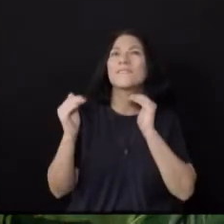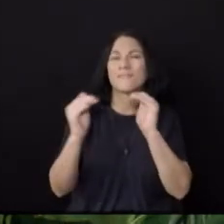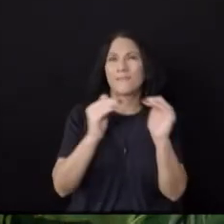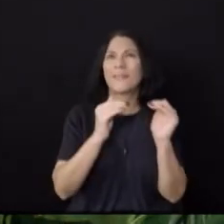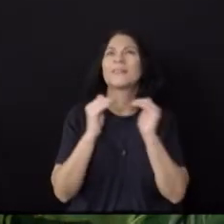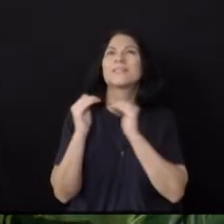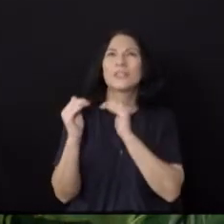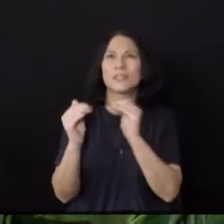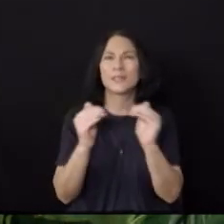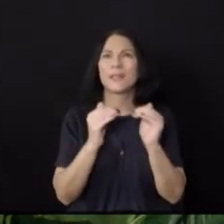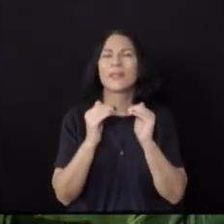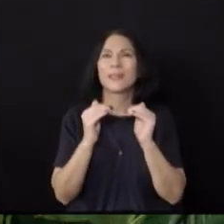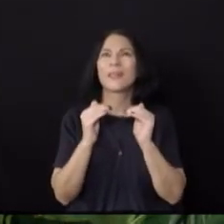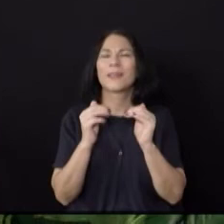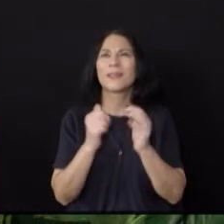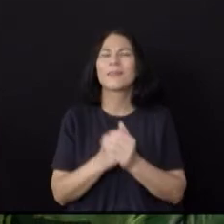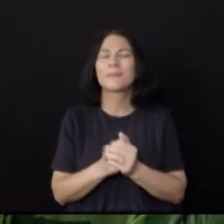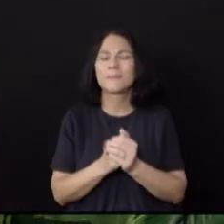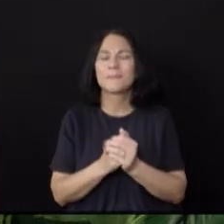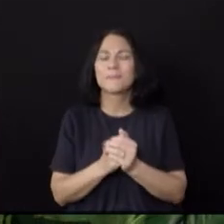justly.